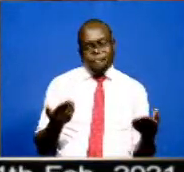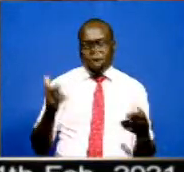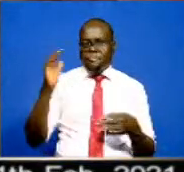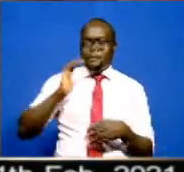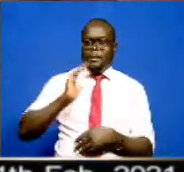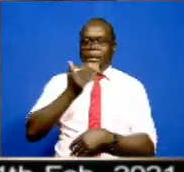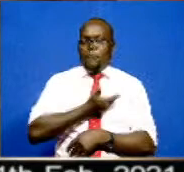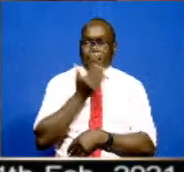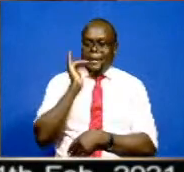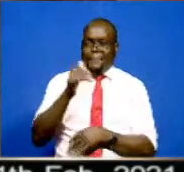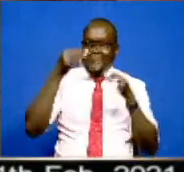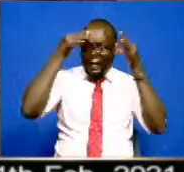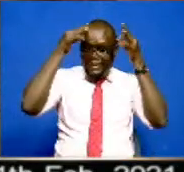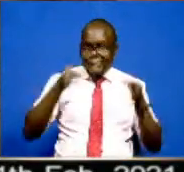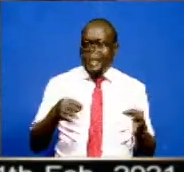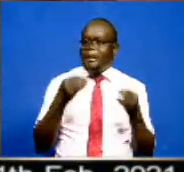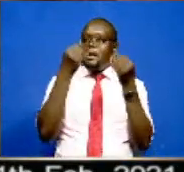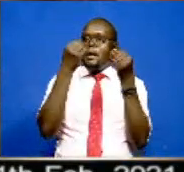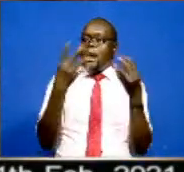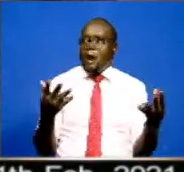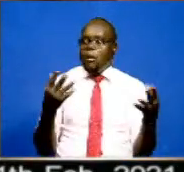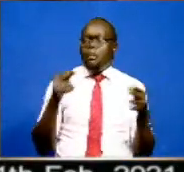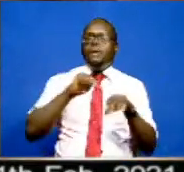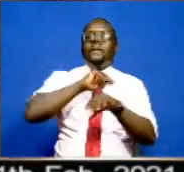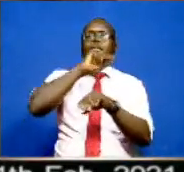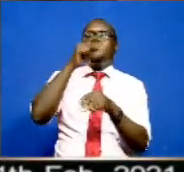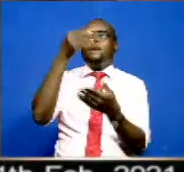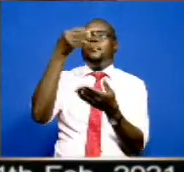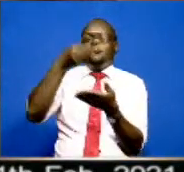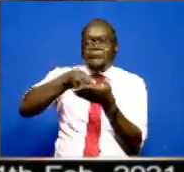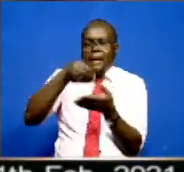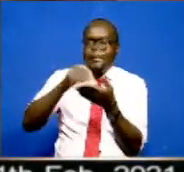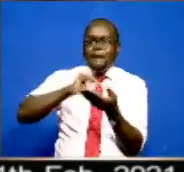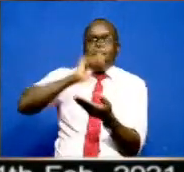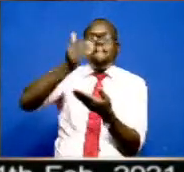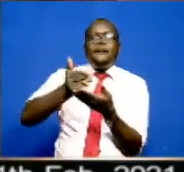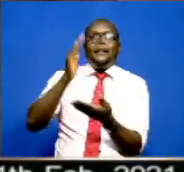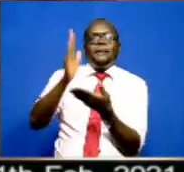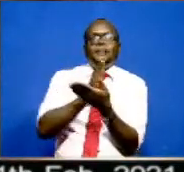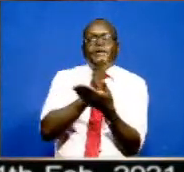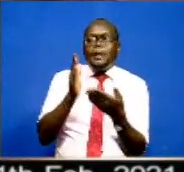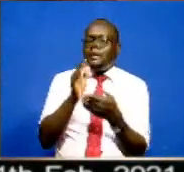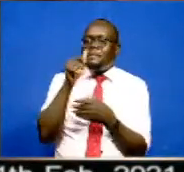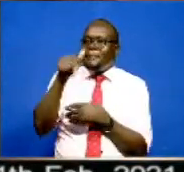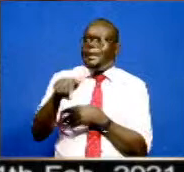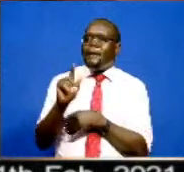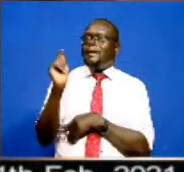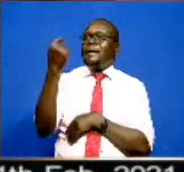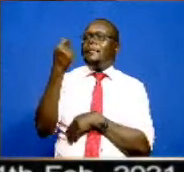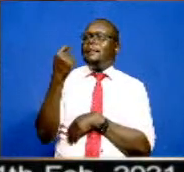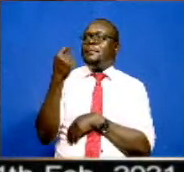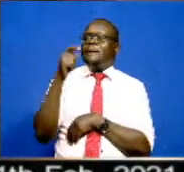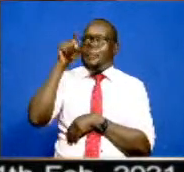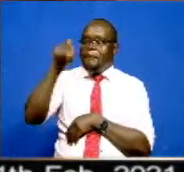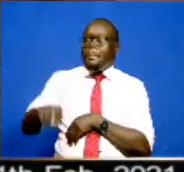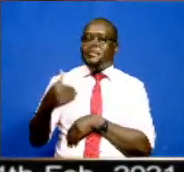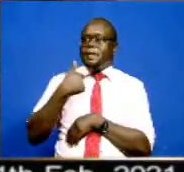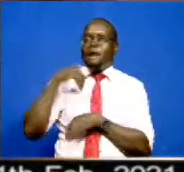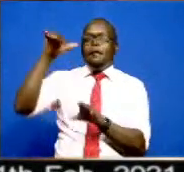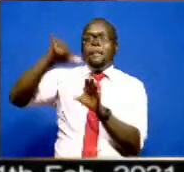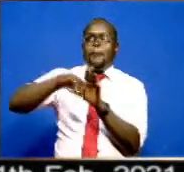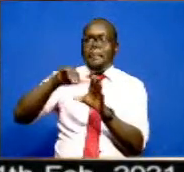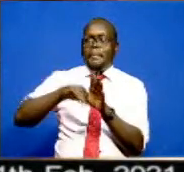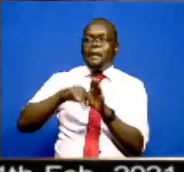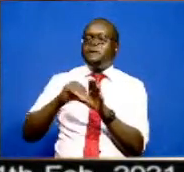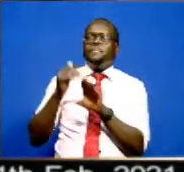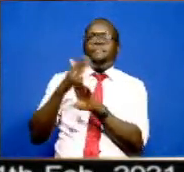committee that decides how the national cake is shared in this country, Mr. Speaker, through this House, Mr. Speaker. We should have members who have